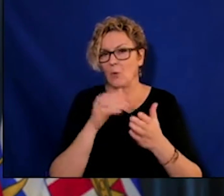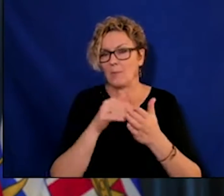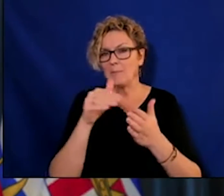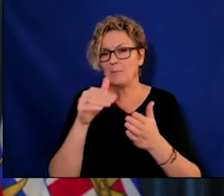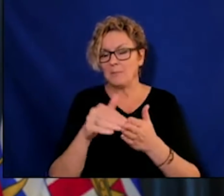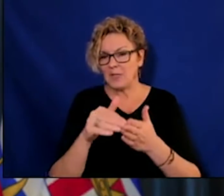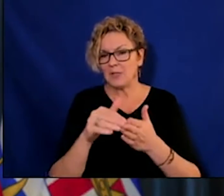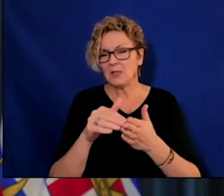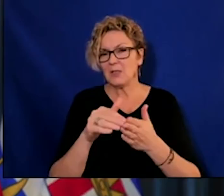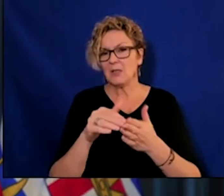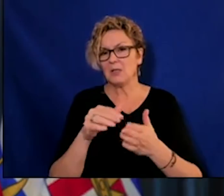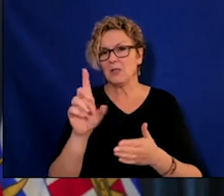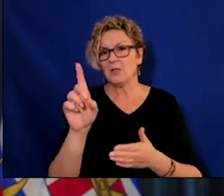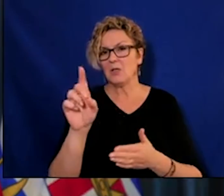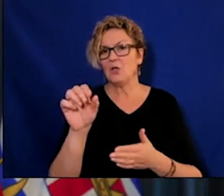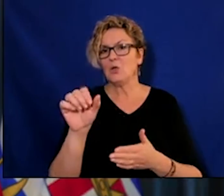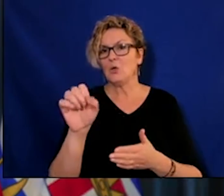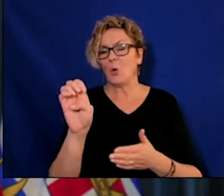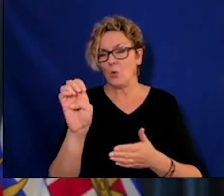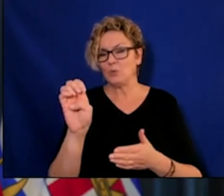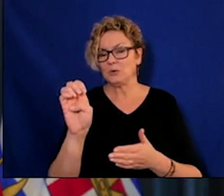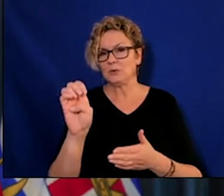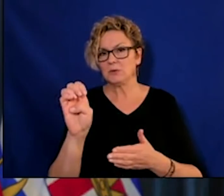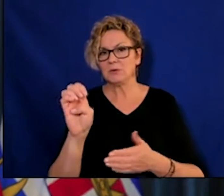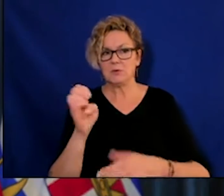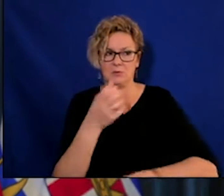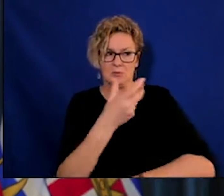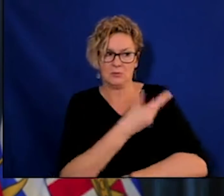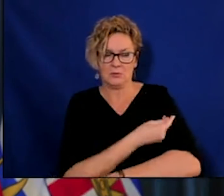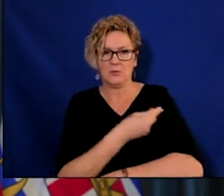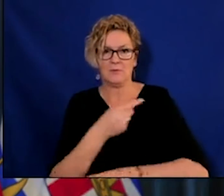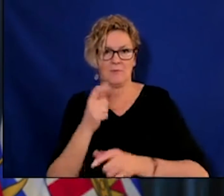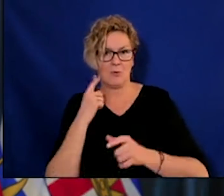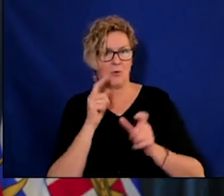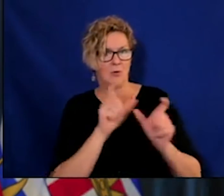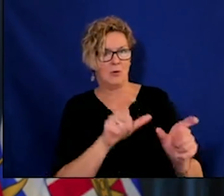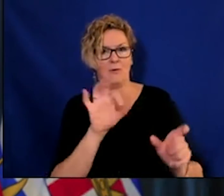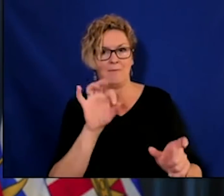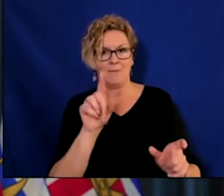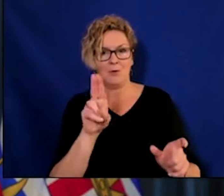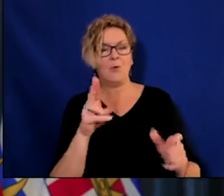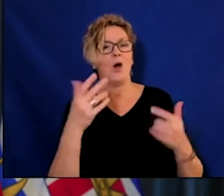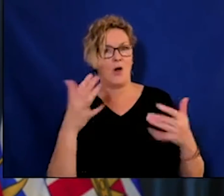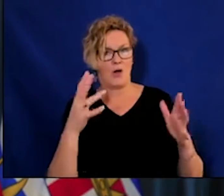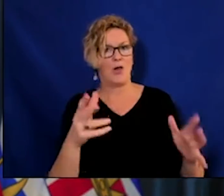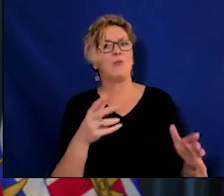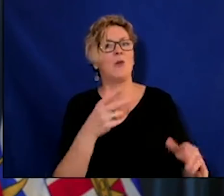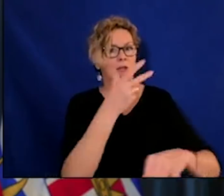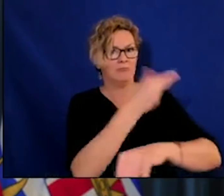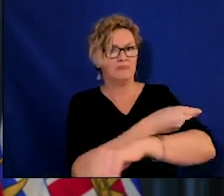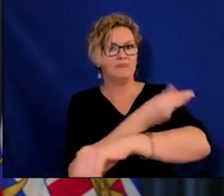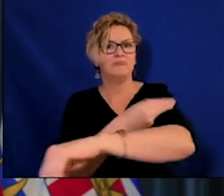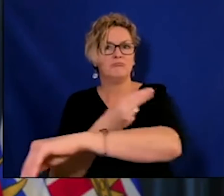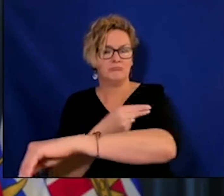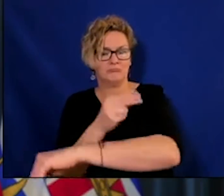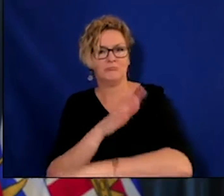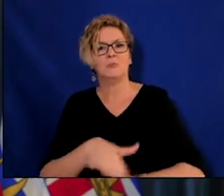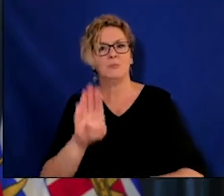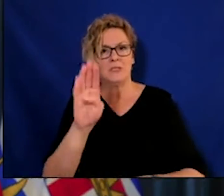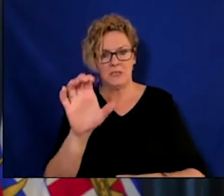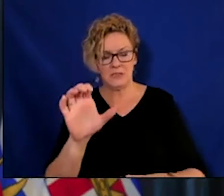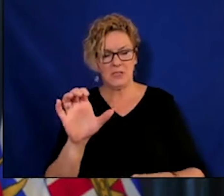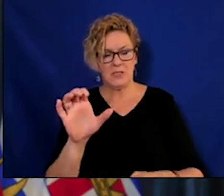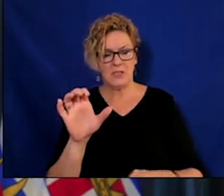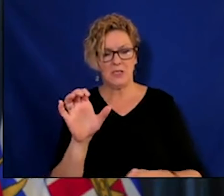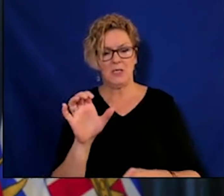1,069,542 doses of influenza vaccine have been administered in BC. We know that the actual number is higher, but there's a reporting lag